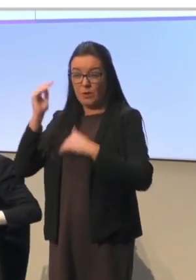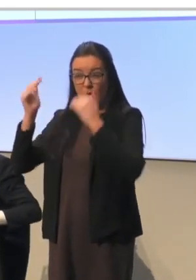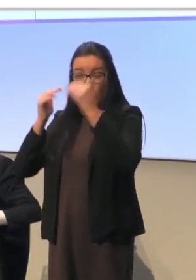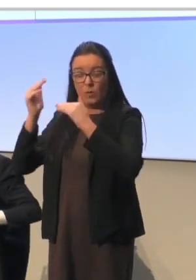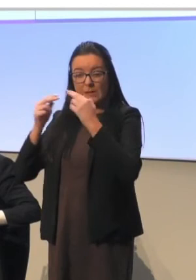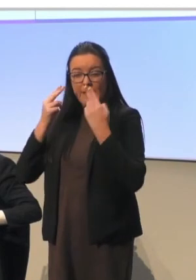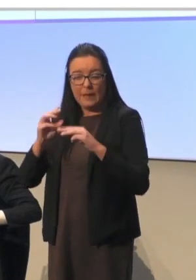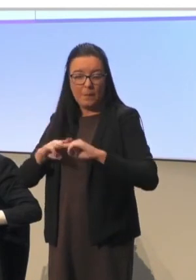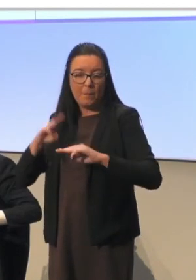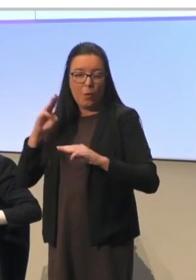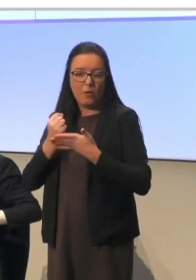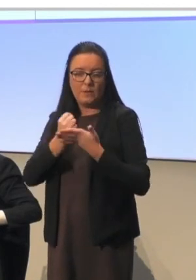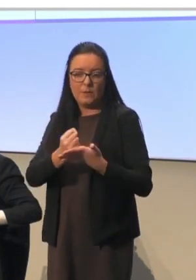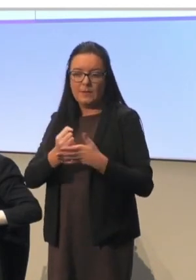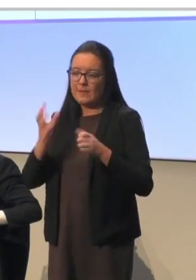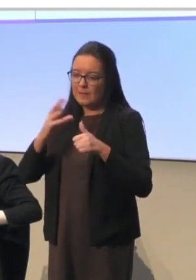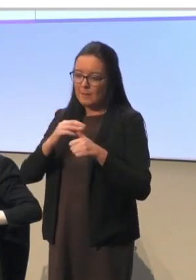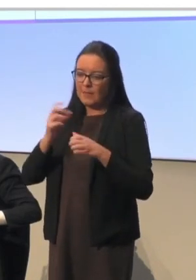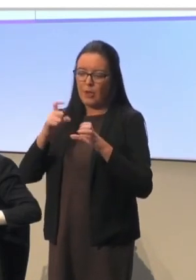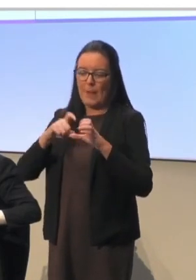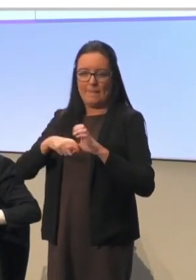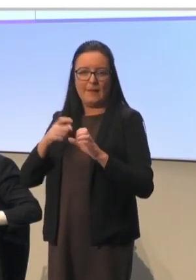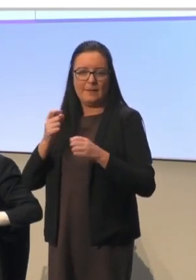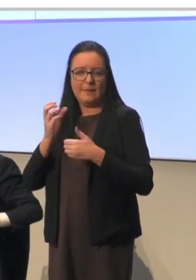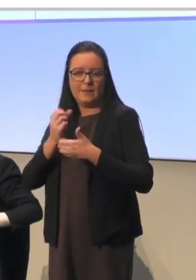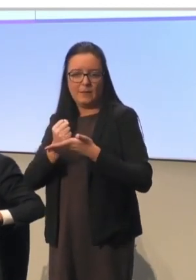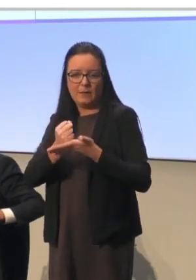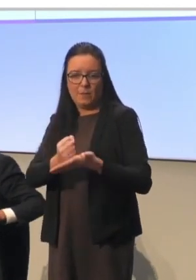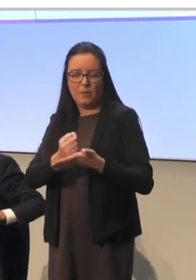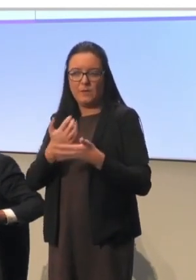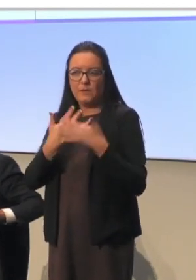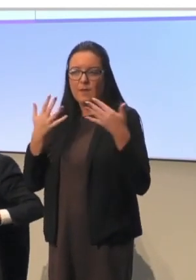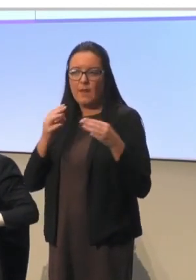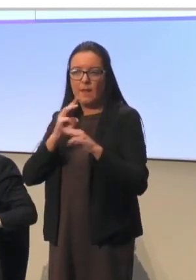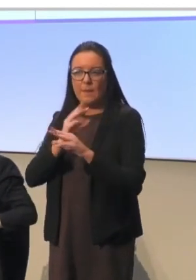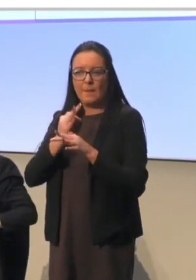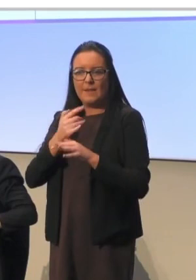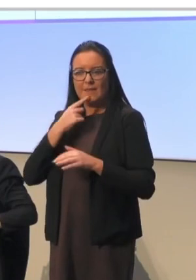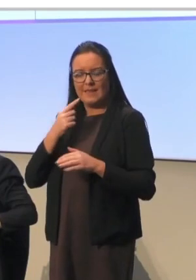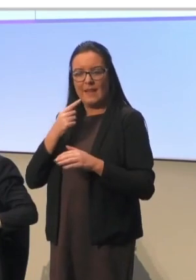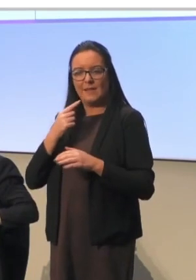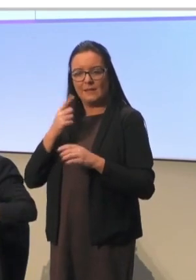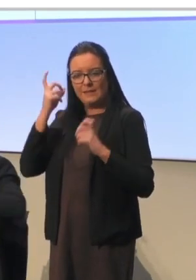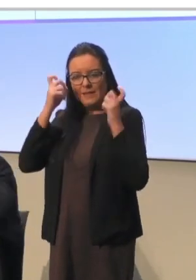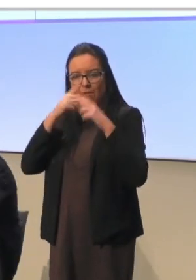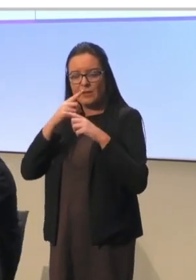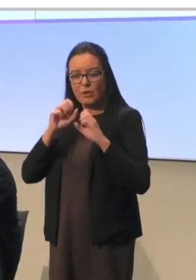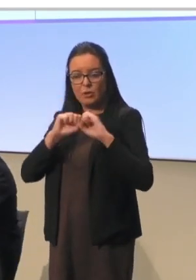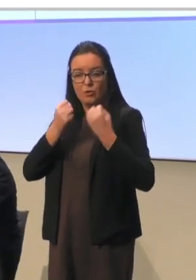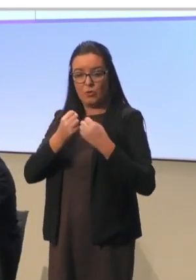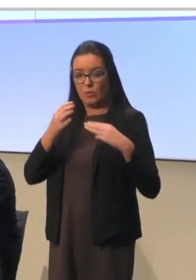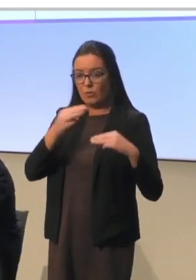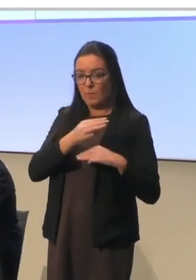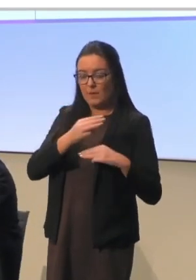of medical supports. A lot of parents also spoke of difficulties in accessing social protection and other supports, and really there was